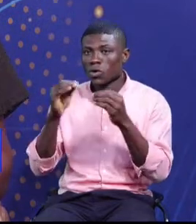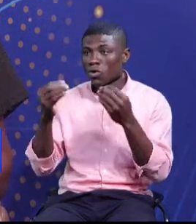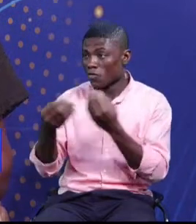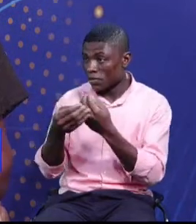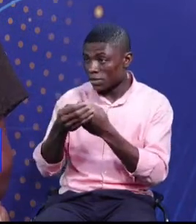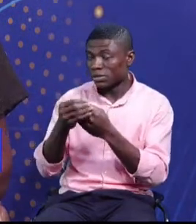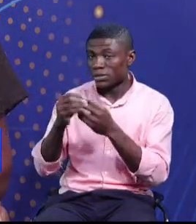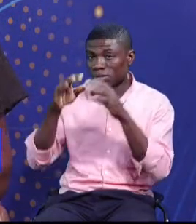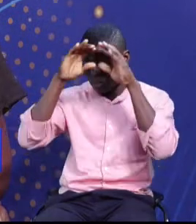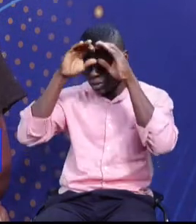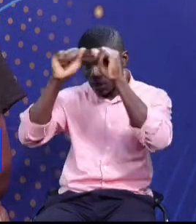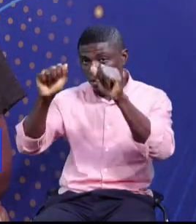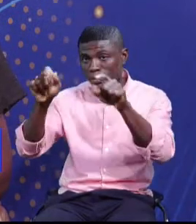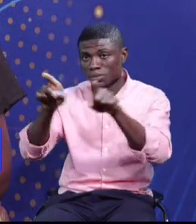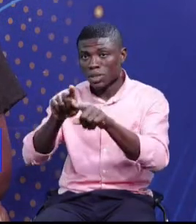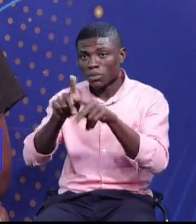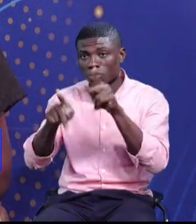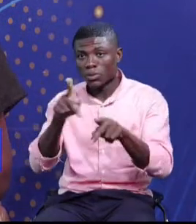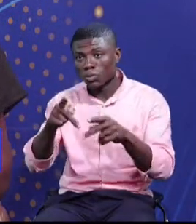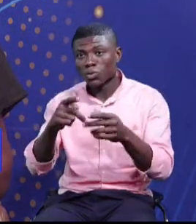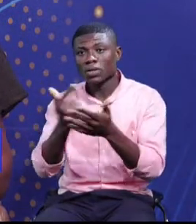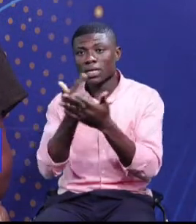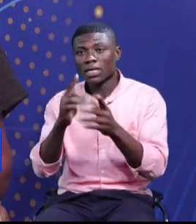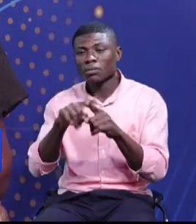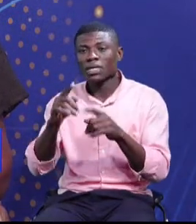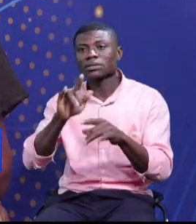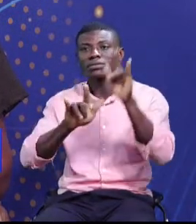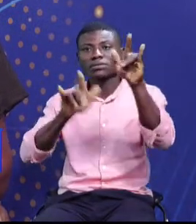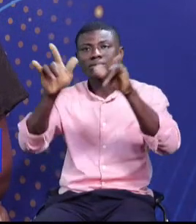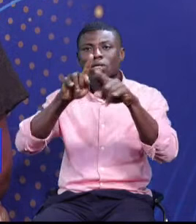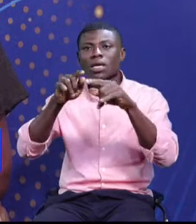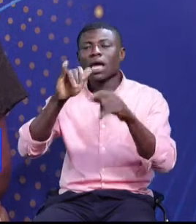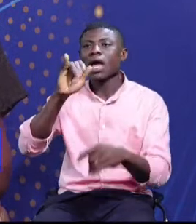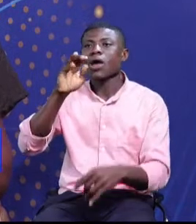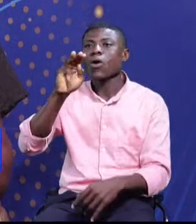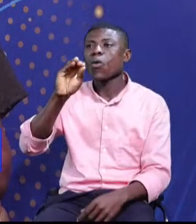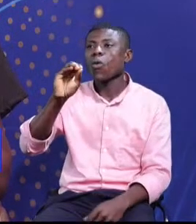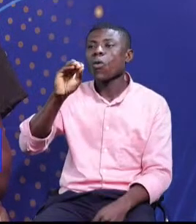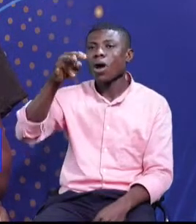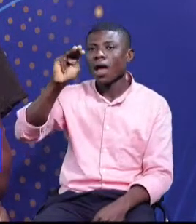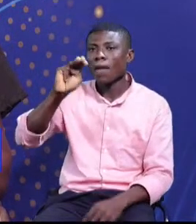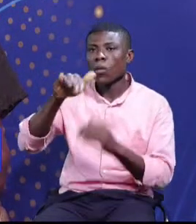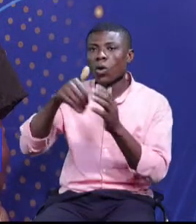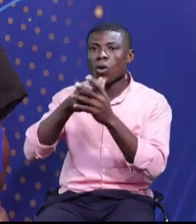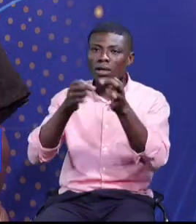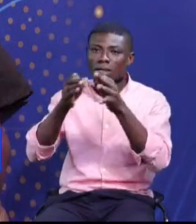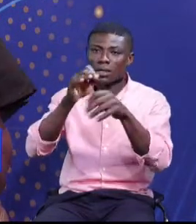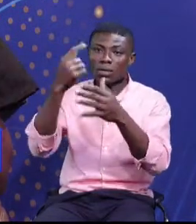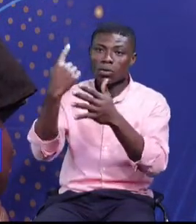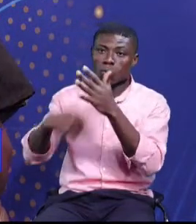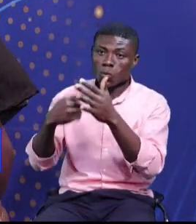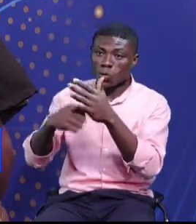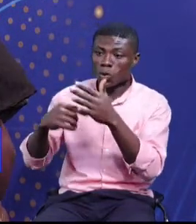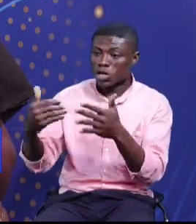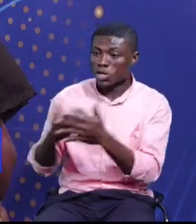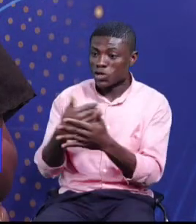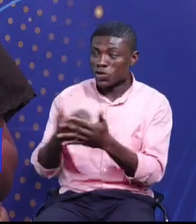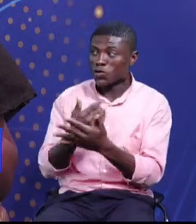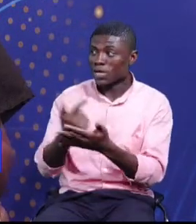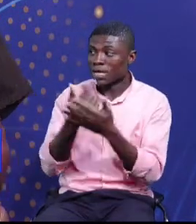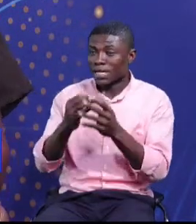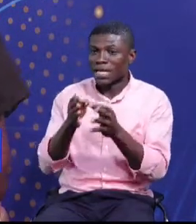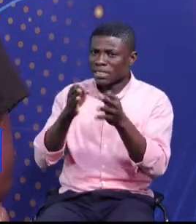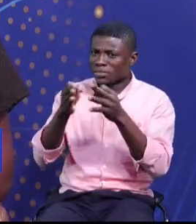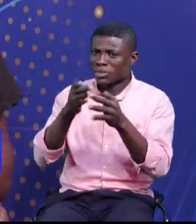Diaspora Affairs Office, as well as IOM and organizations like that in defining what a new Ghanaian is, so